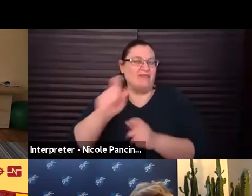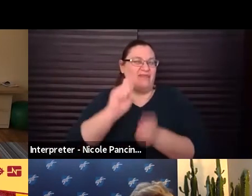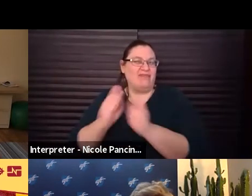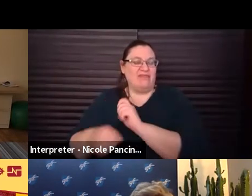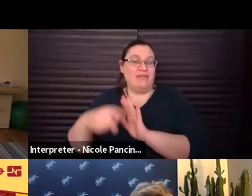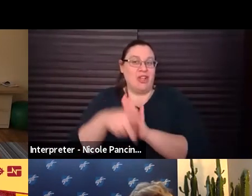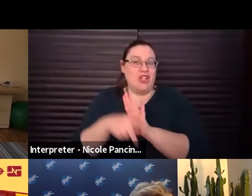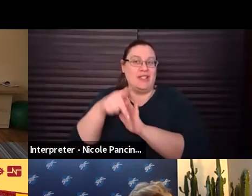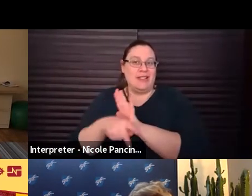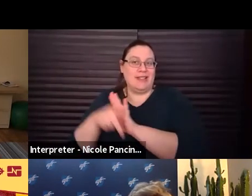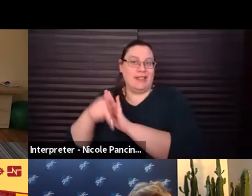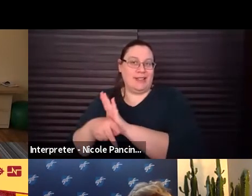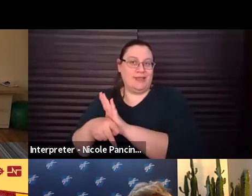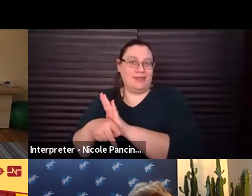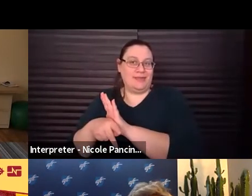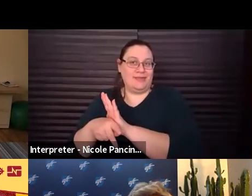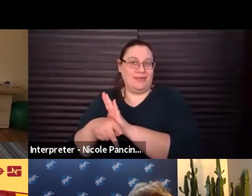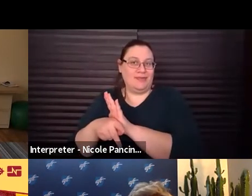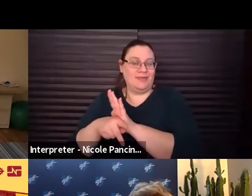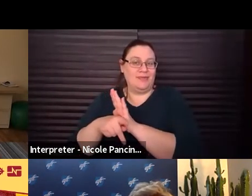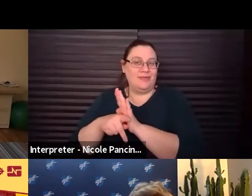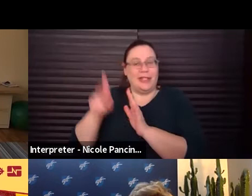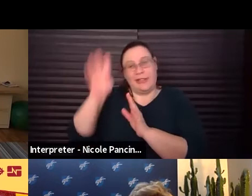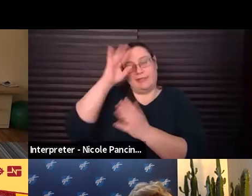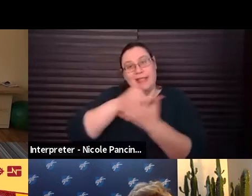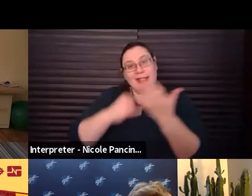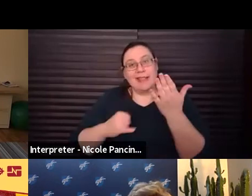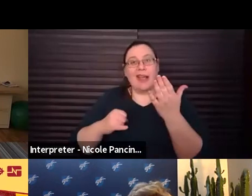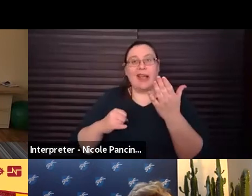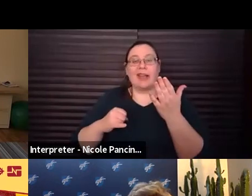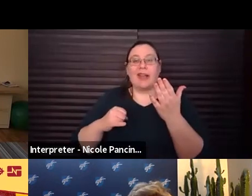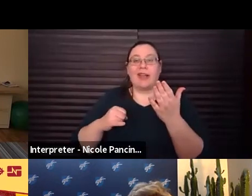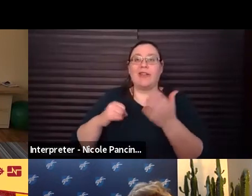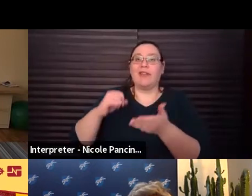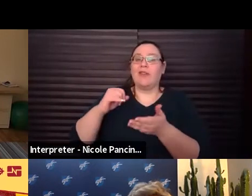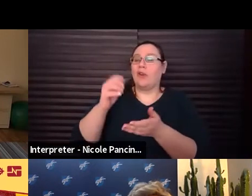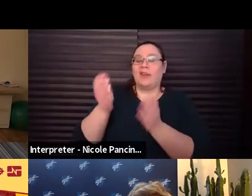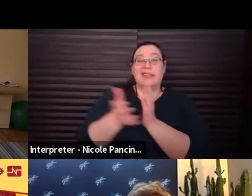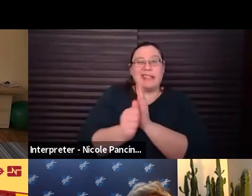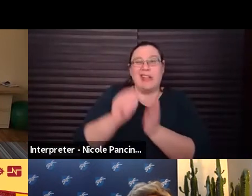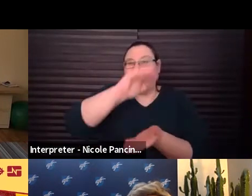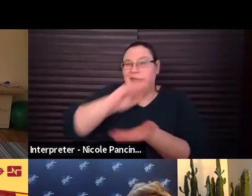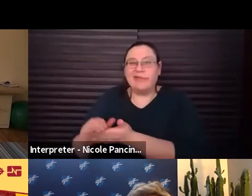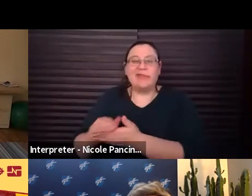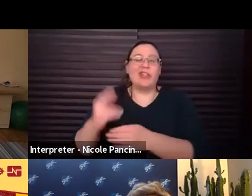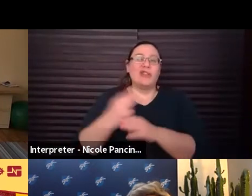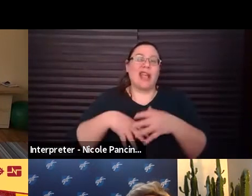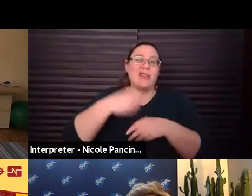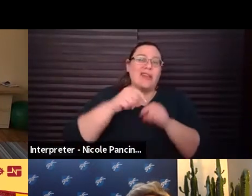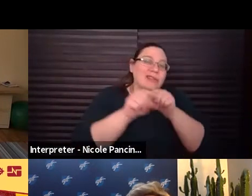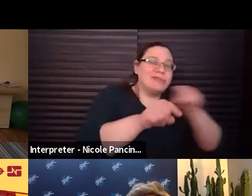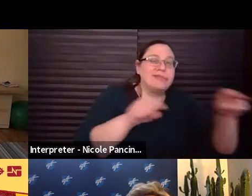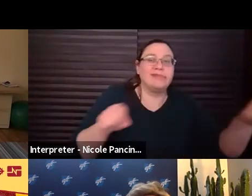that are designed with the goal of de-skilling, automating, outsourcing, and